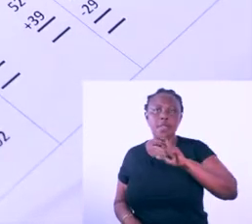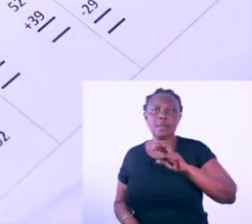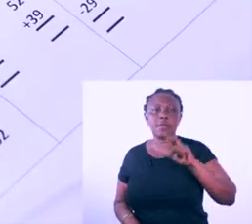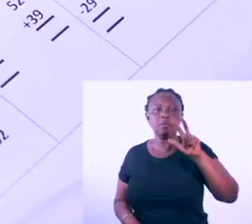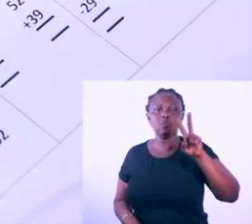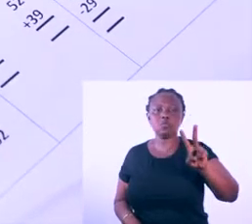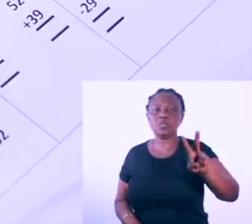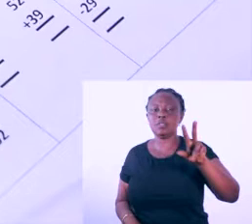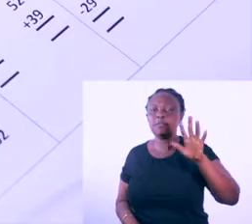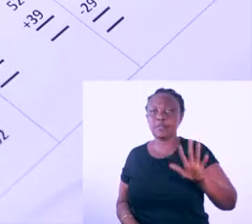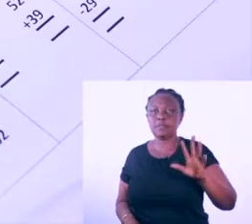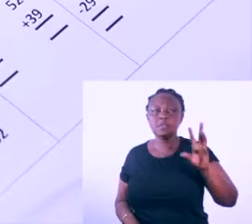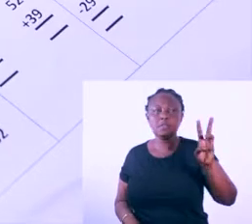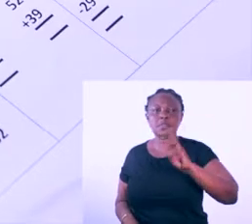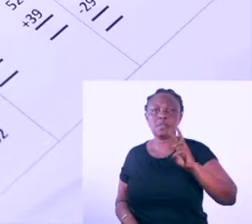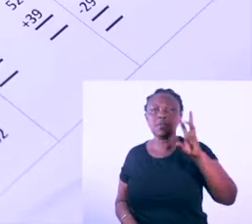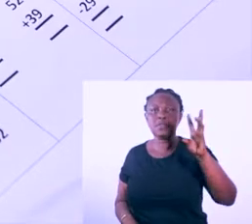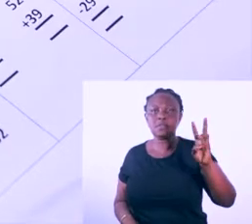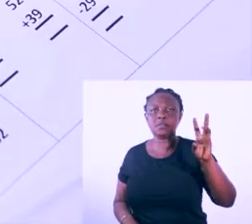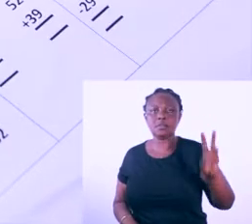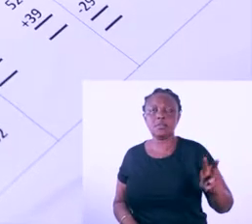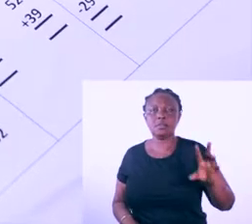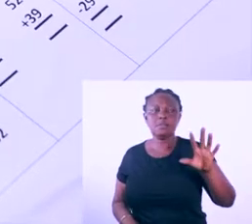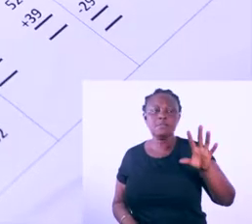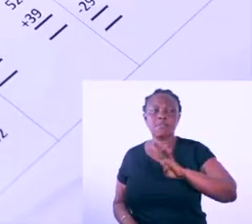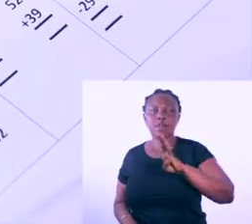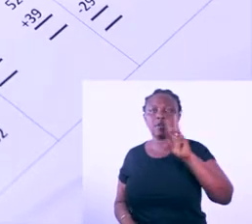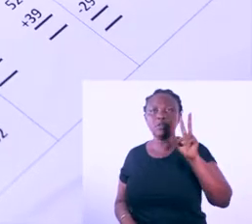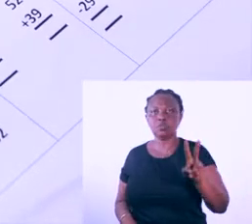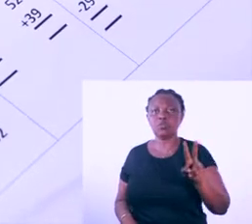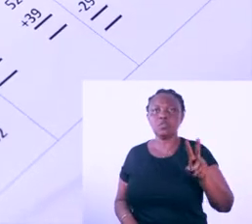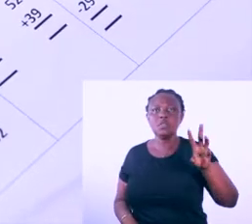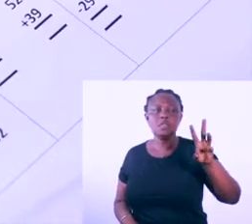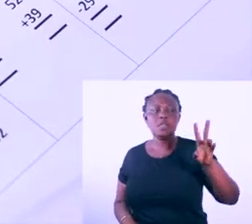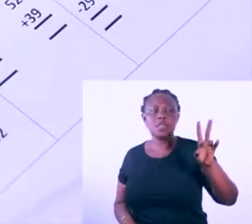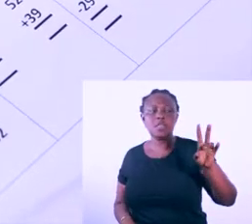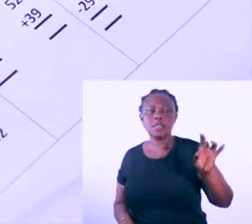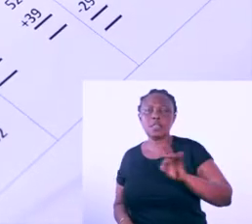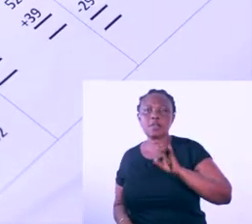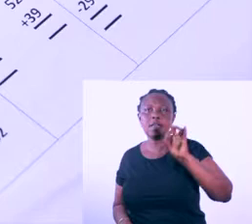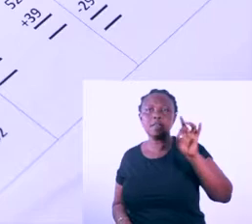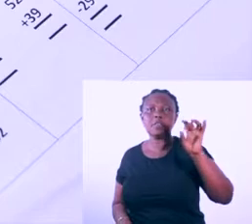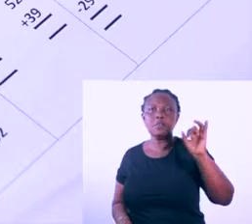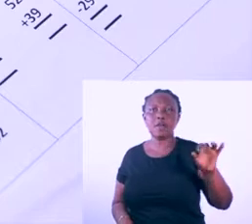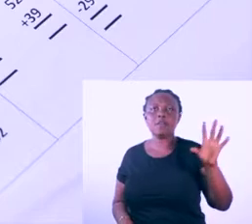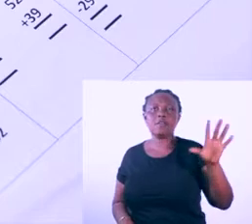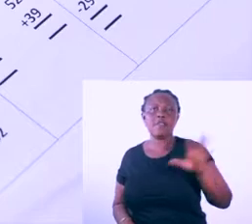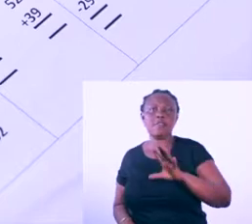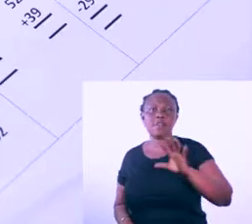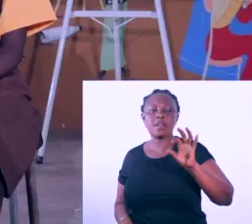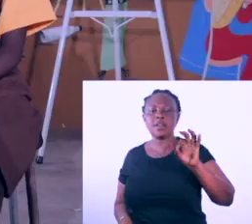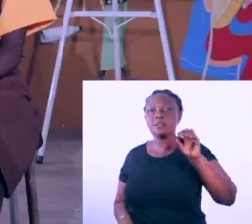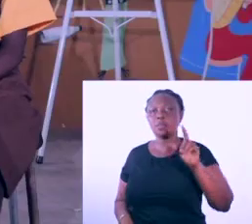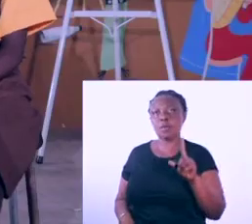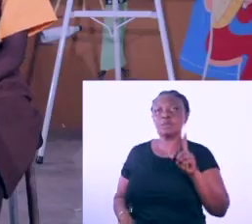325, 666, 402, 881, 591. Good. All